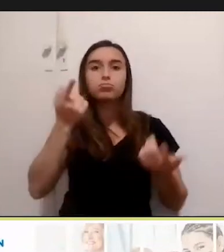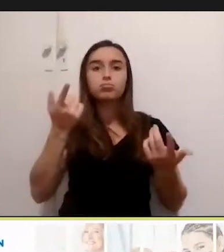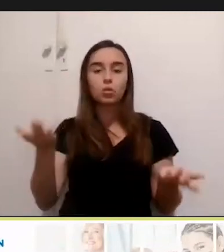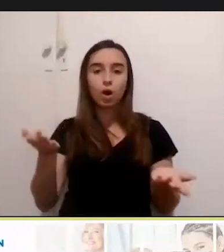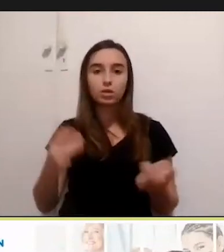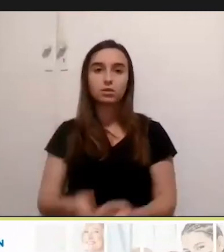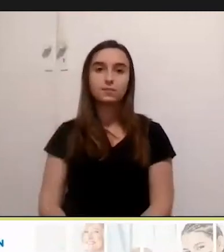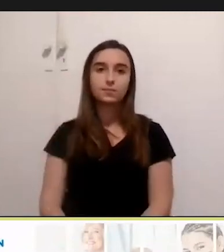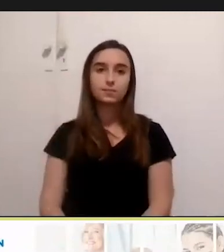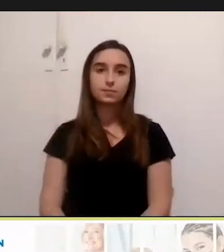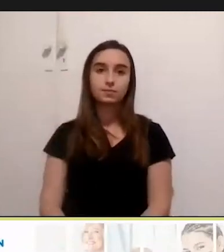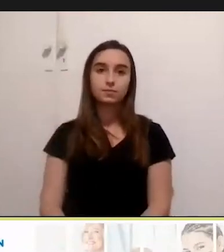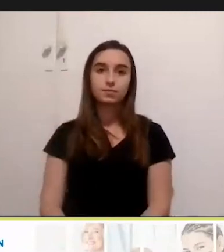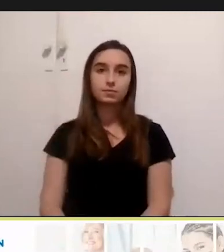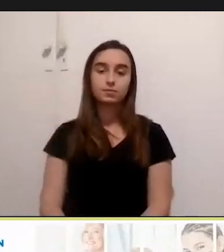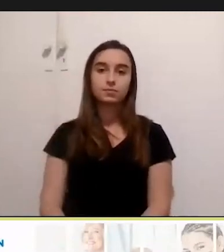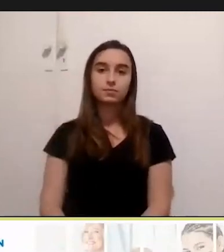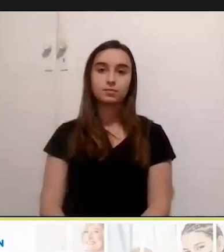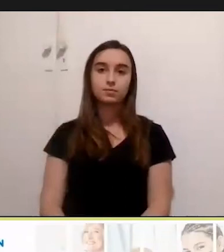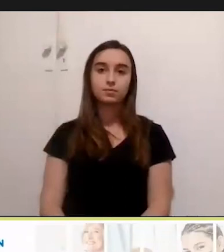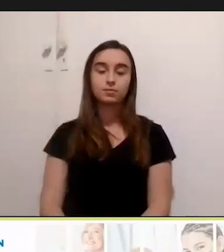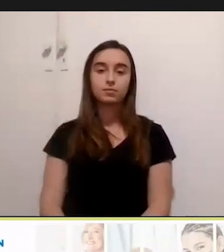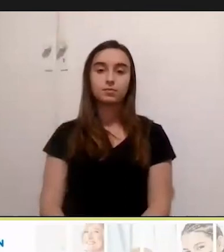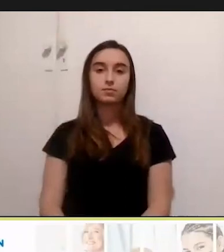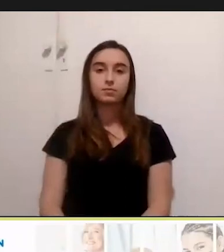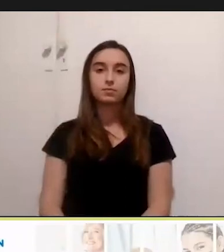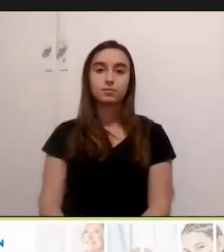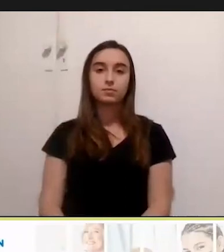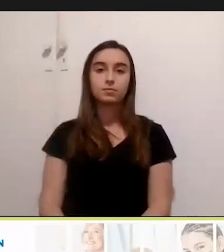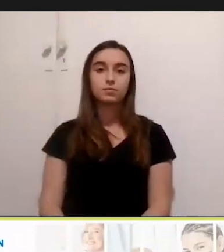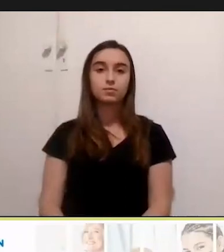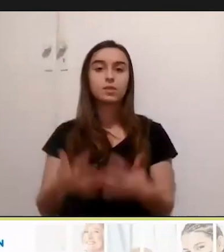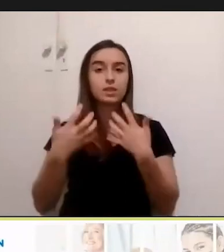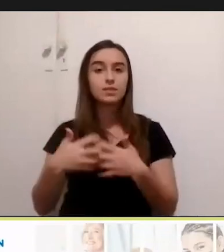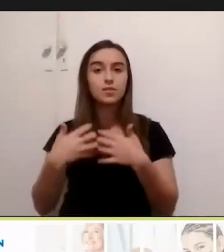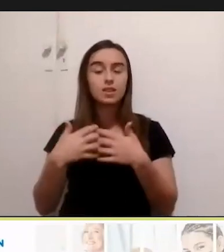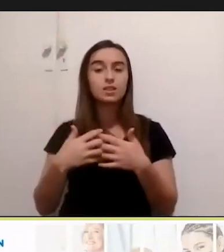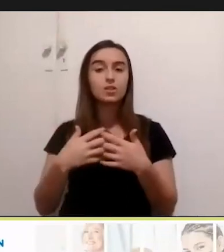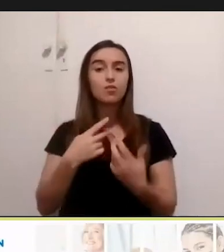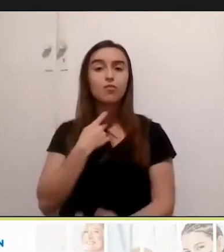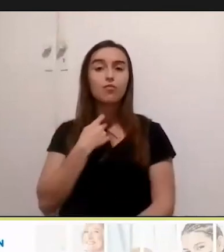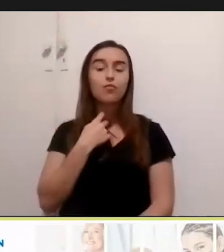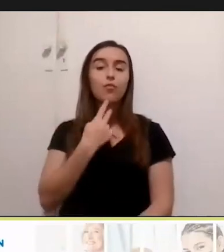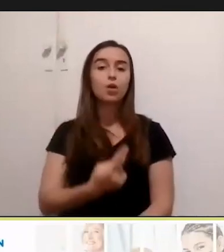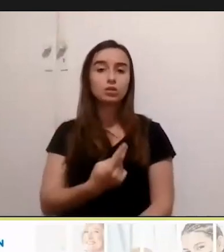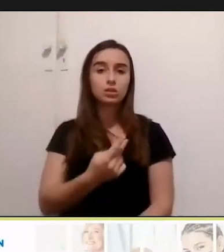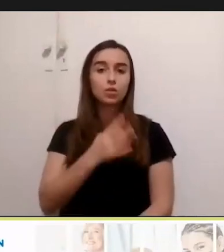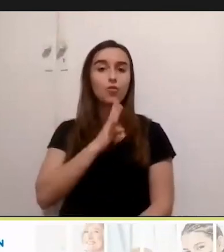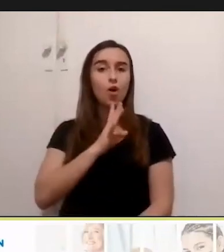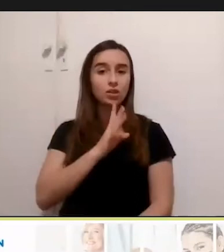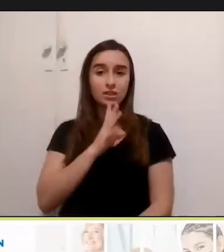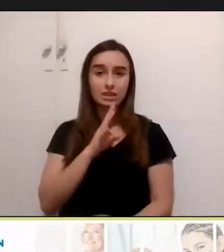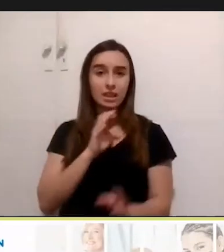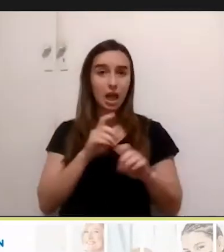report. First of all, those devices without voice option, controls, and buttons